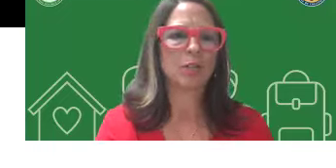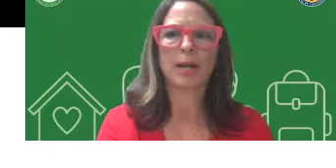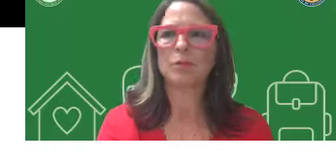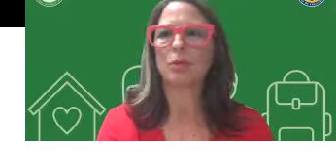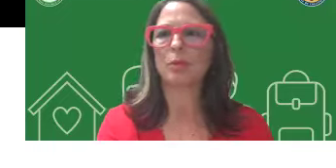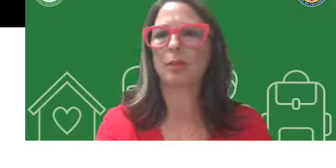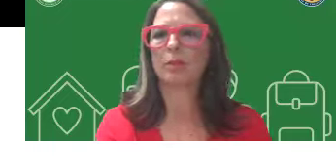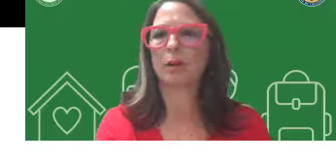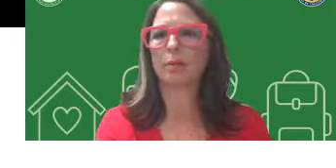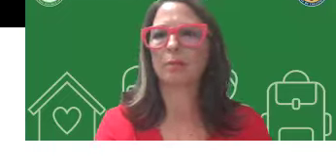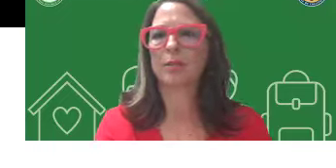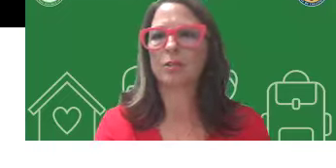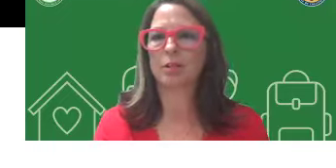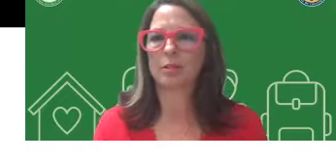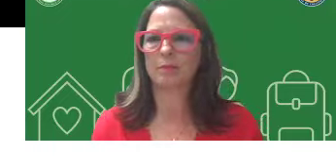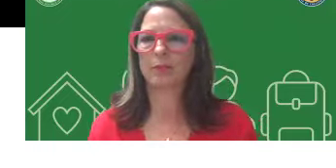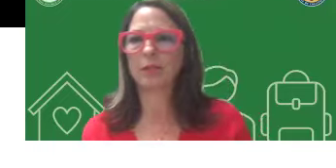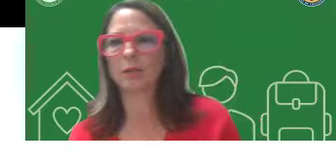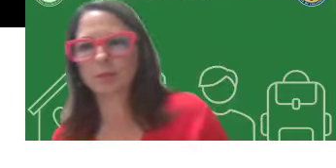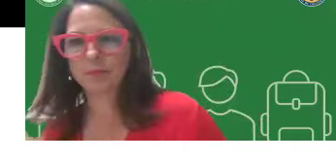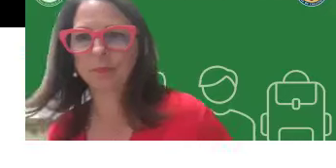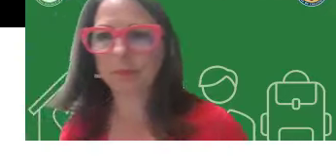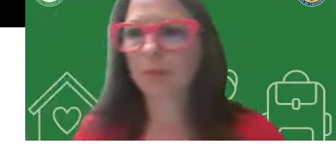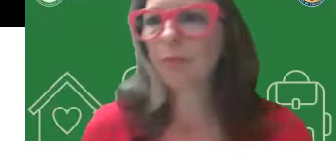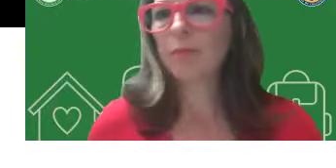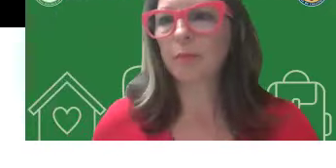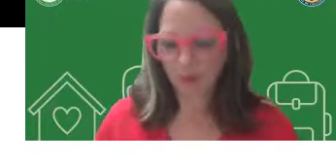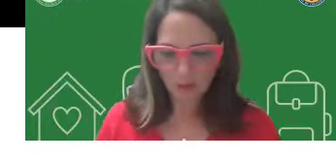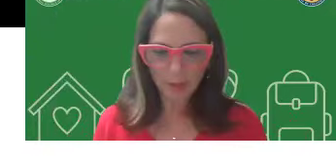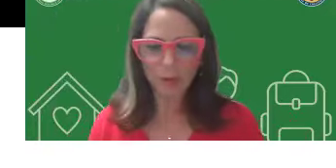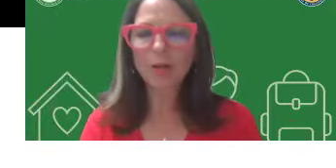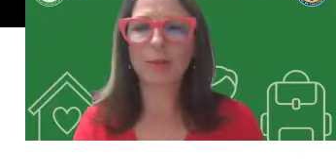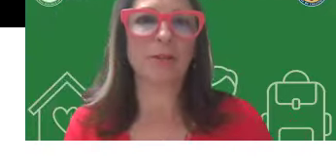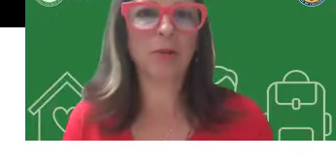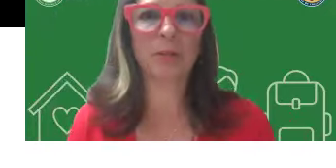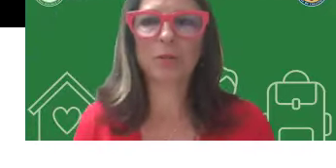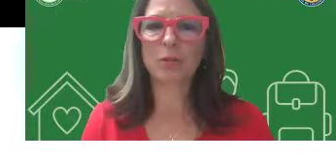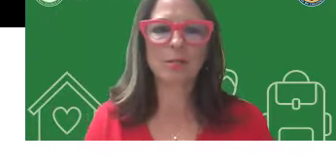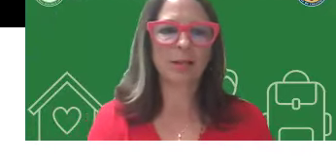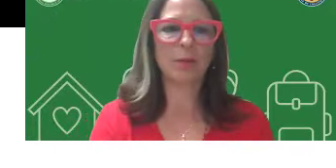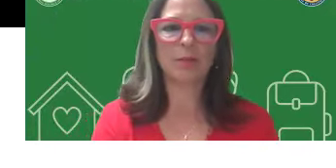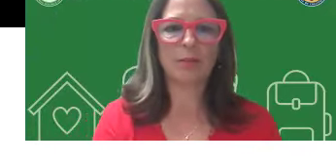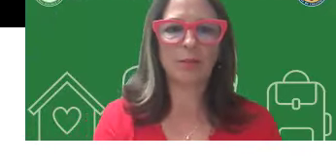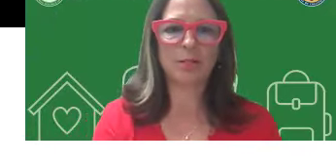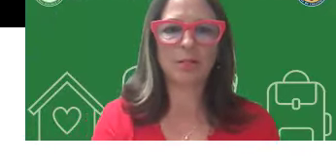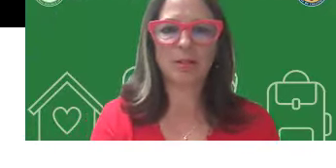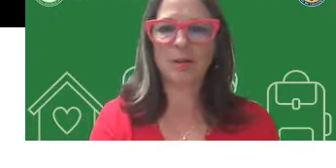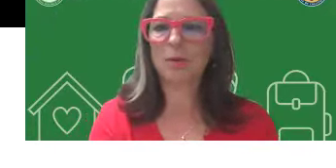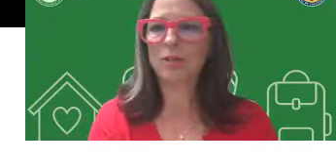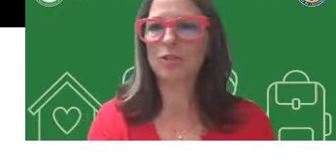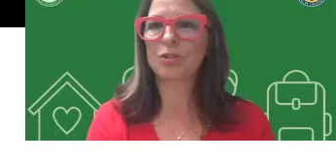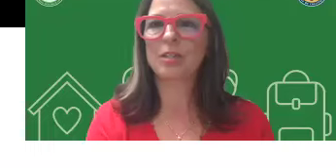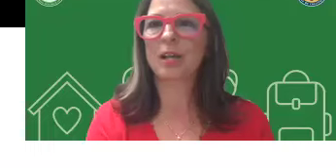Sarah, we have something in the chat. I'm just hoping that gets addressed. Thank you. Okay, welcome everyone. We're so excited. We have a lot of